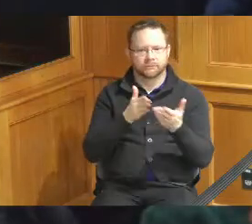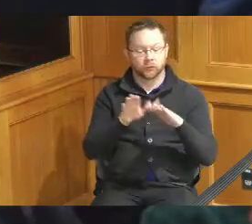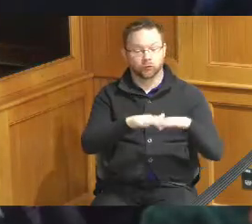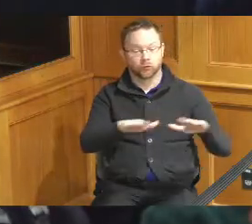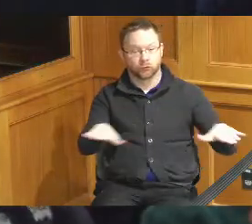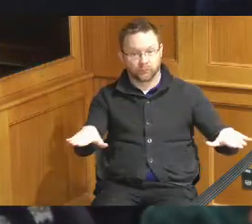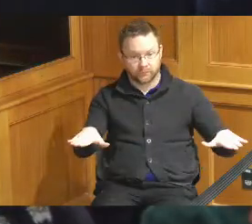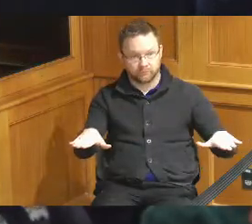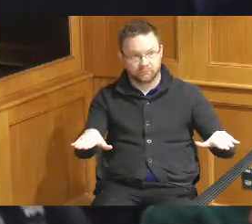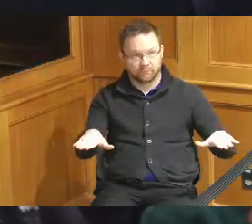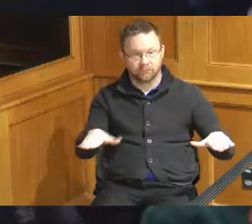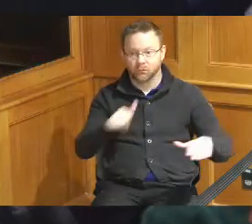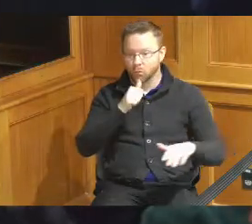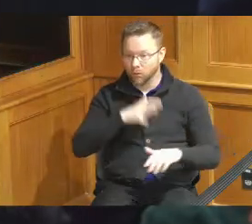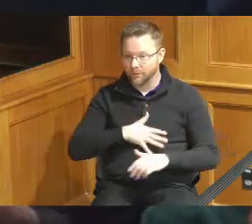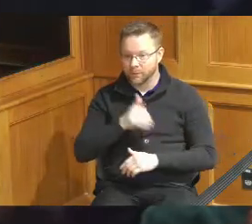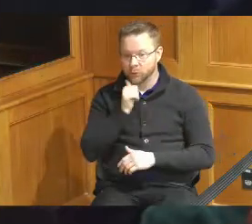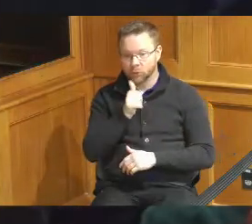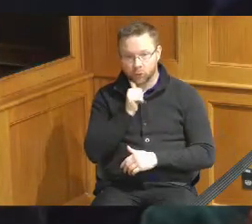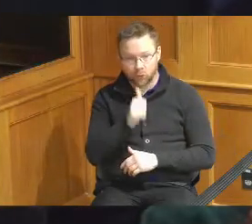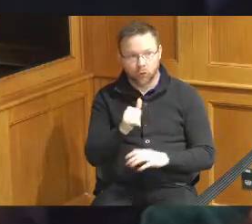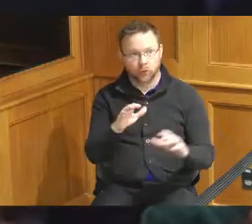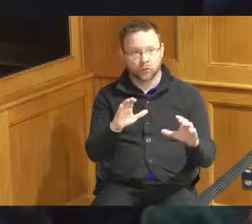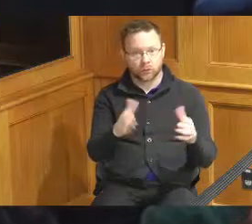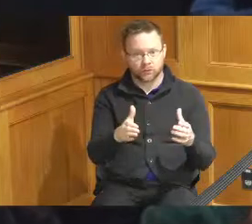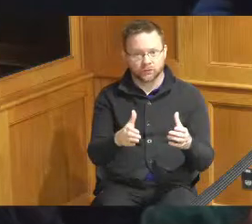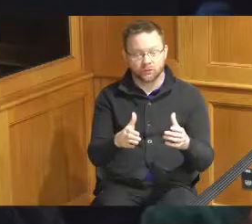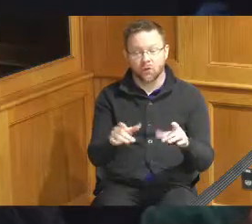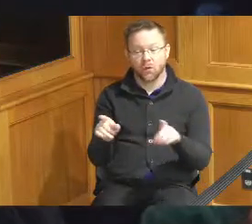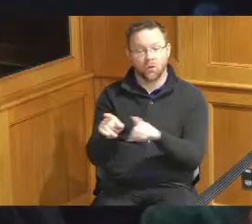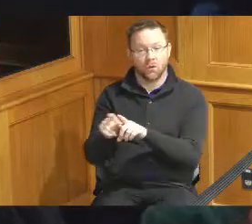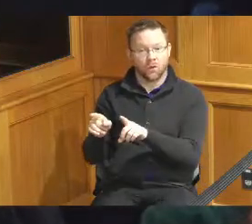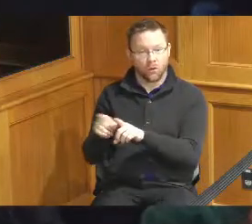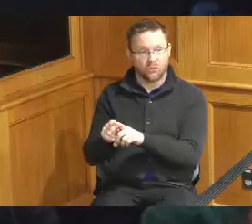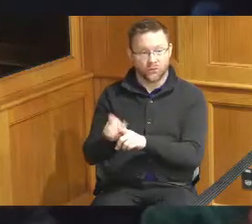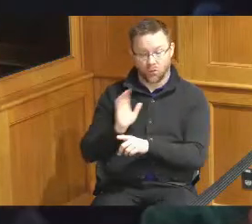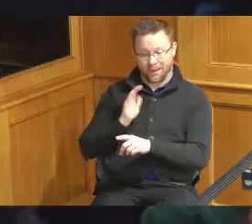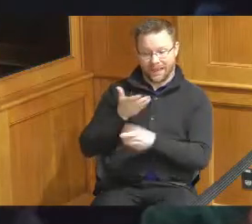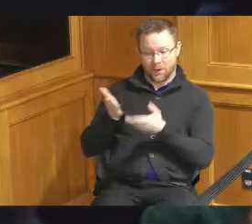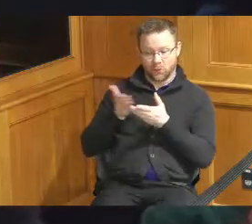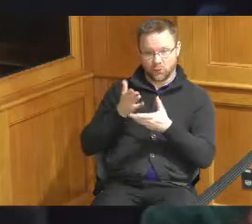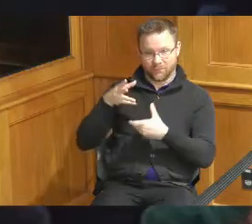children and women and girls. And another aspect of our